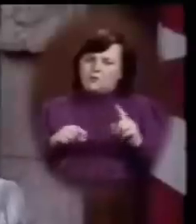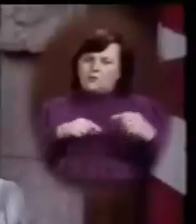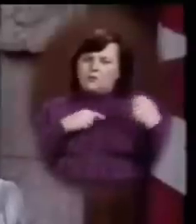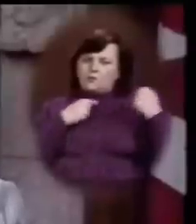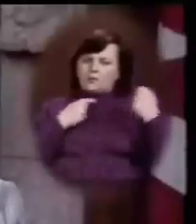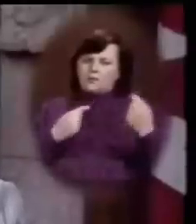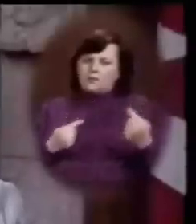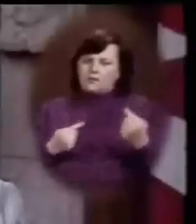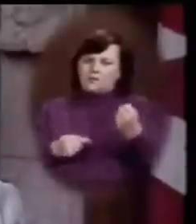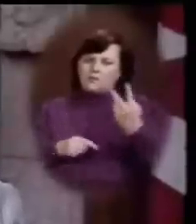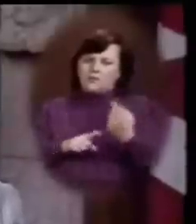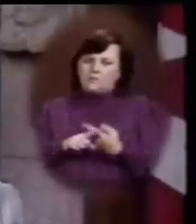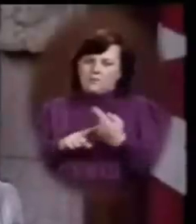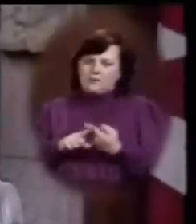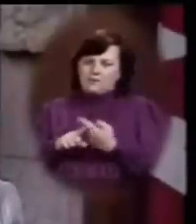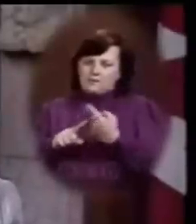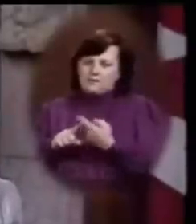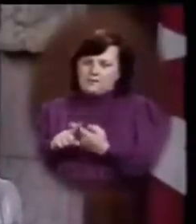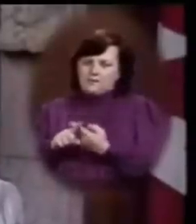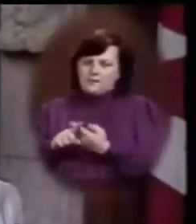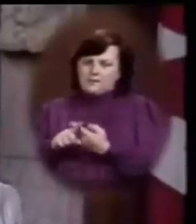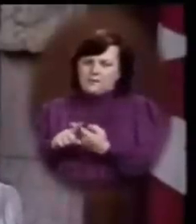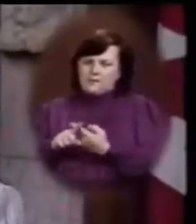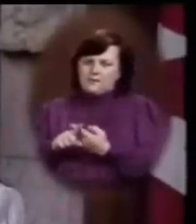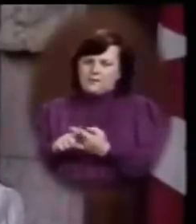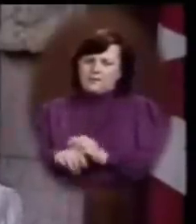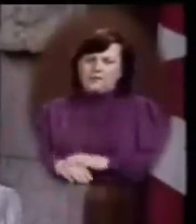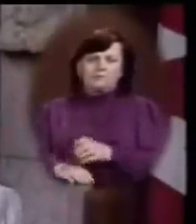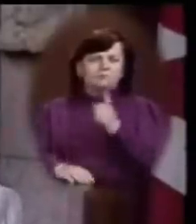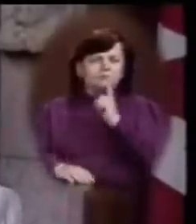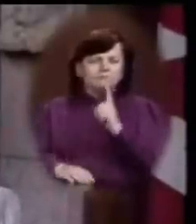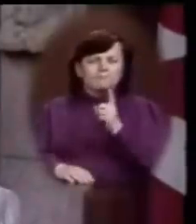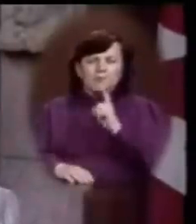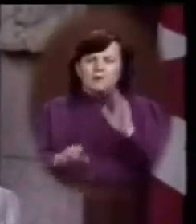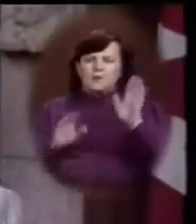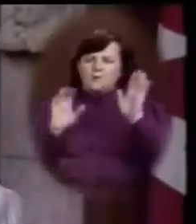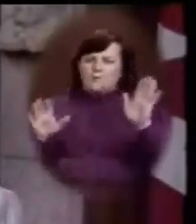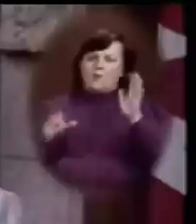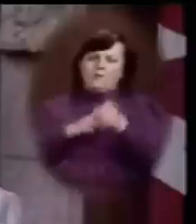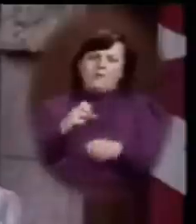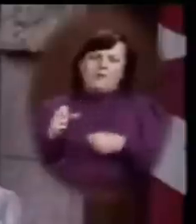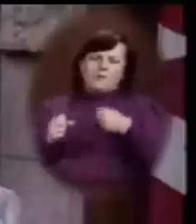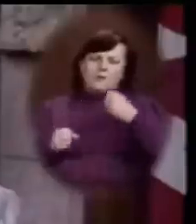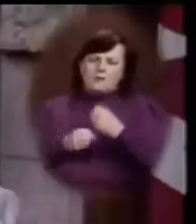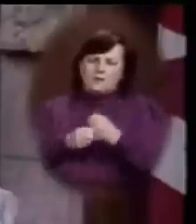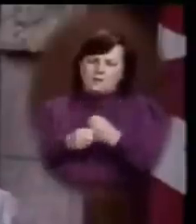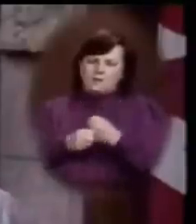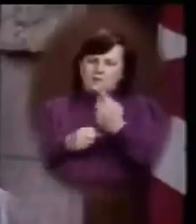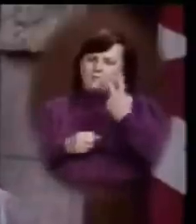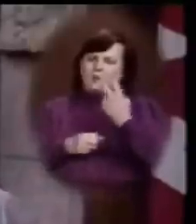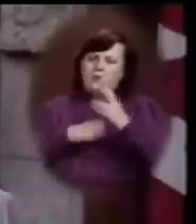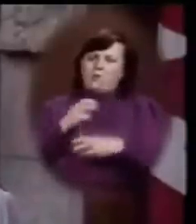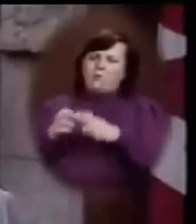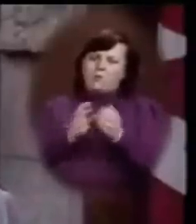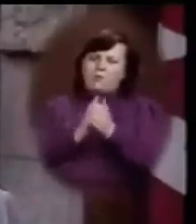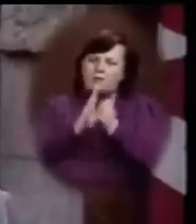I thought this was a free country. If our chaps want to join a union, they can. We don't see why we should force a chap to